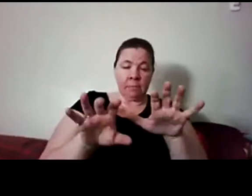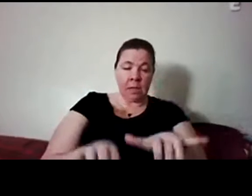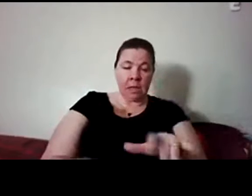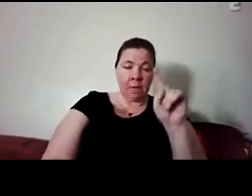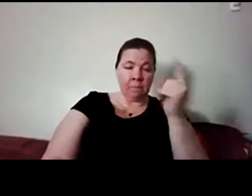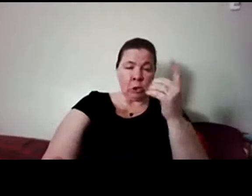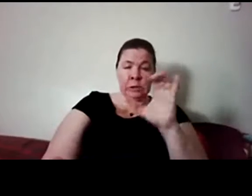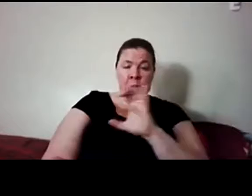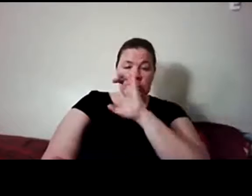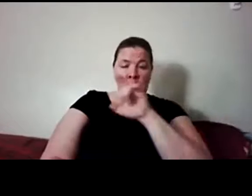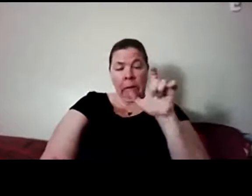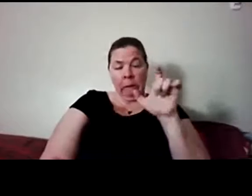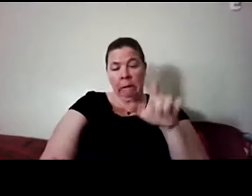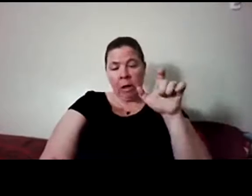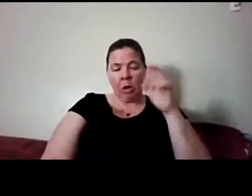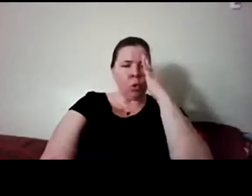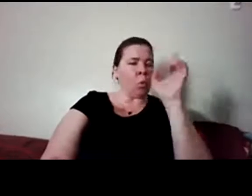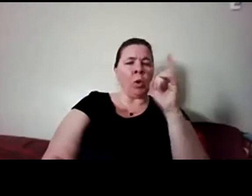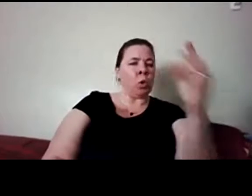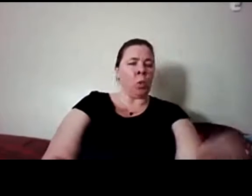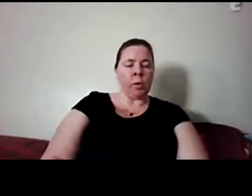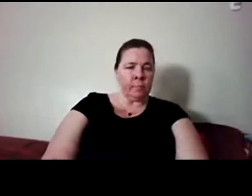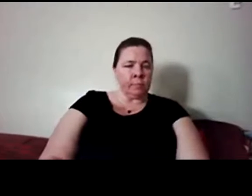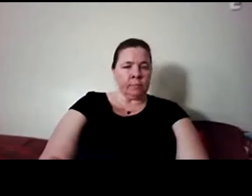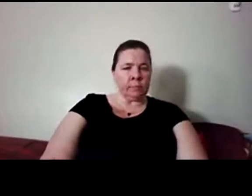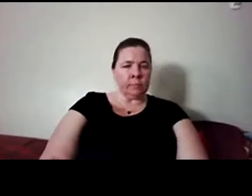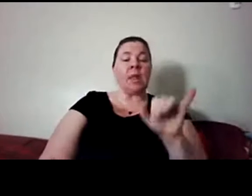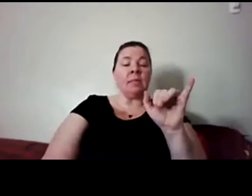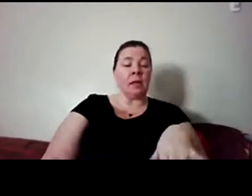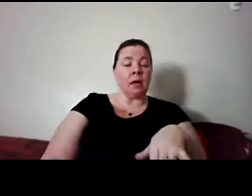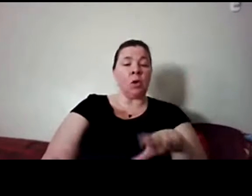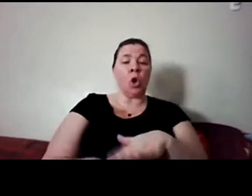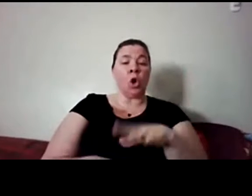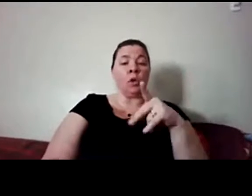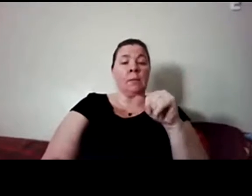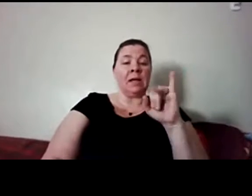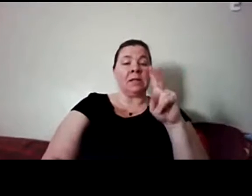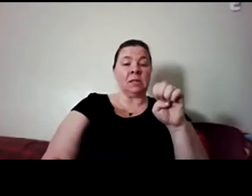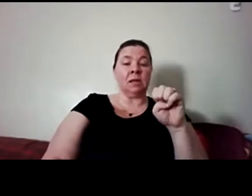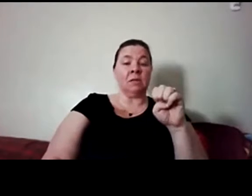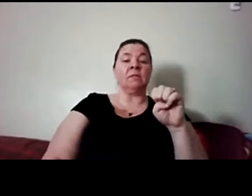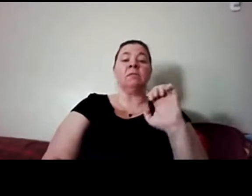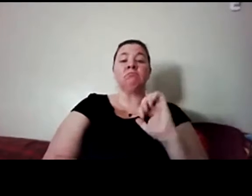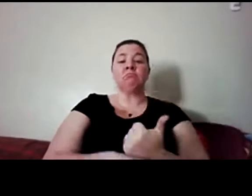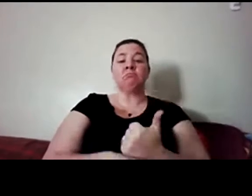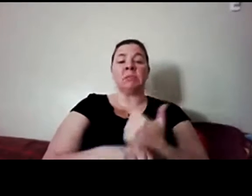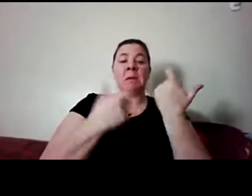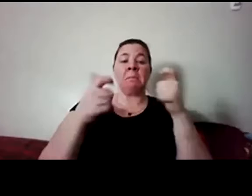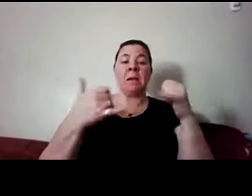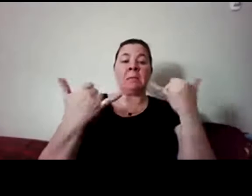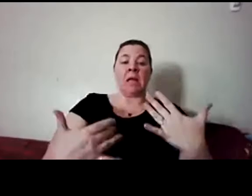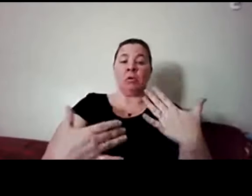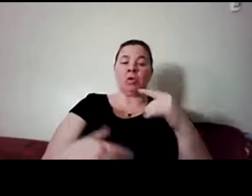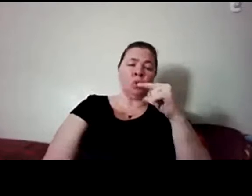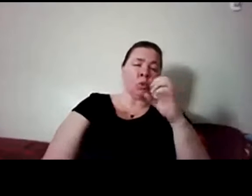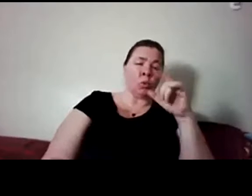character, it is gonna know where you're headed. Guys, when Onpassive launches, the big players in this space, the Googles